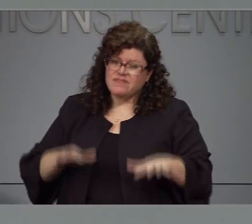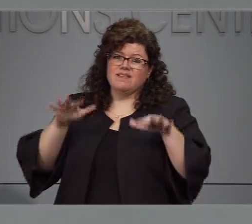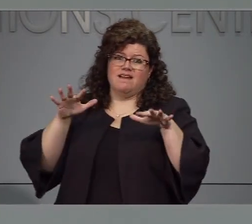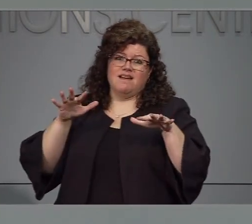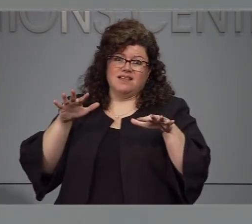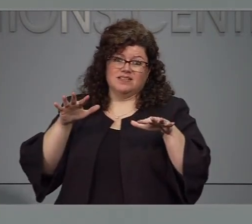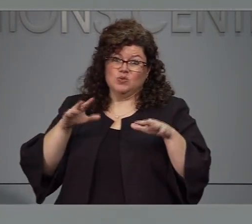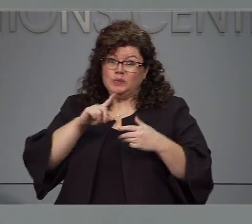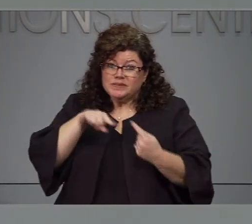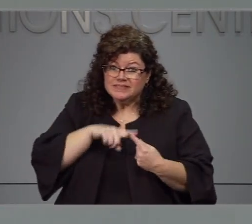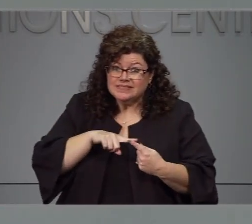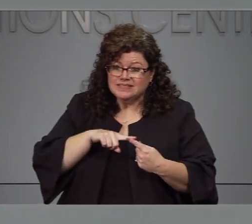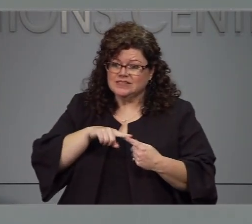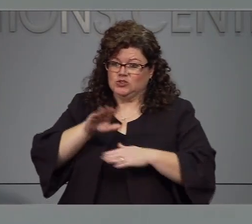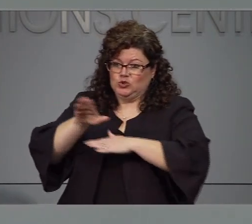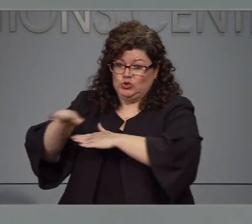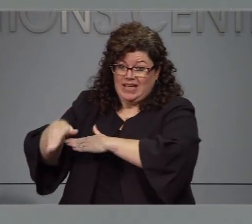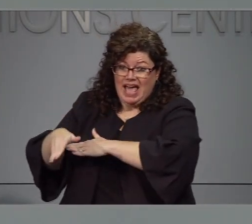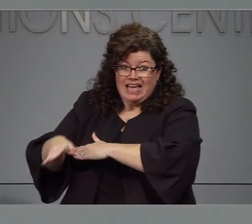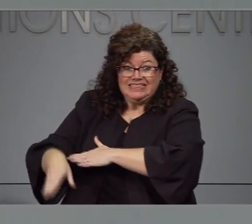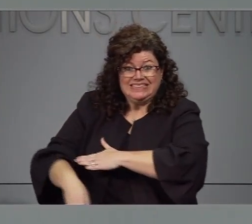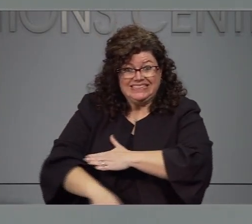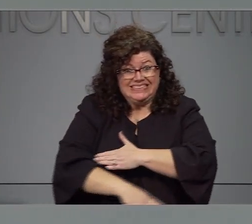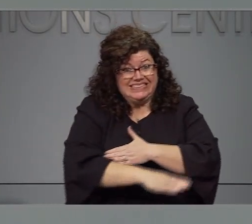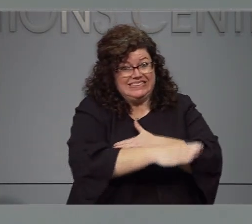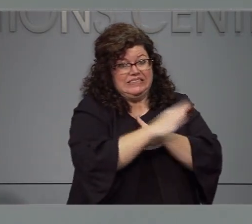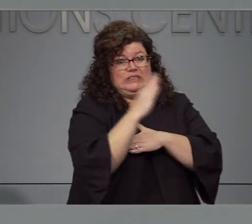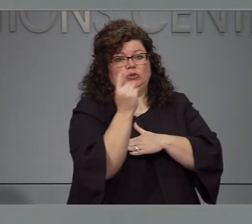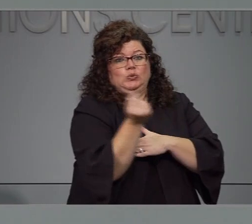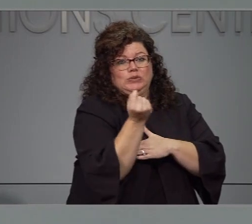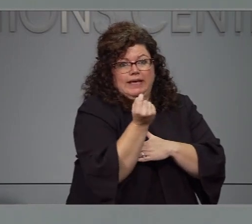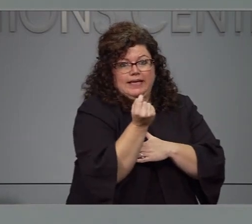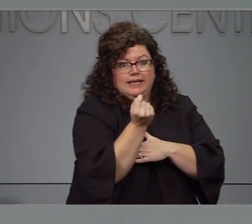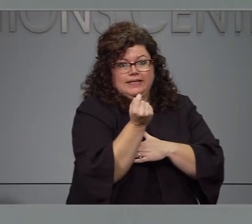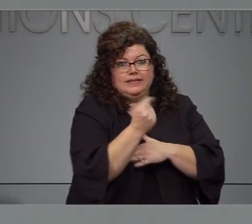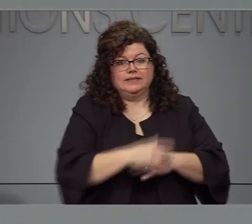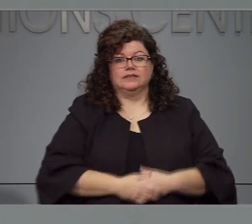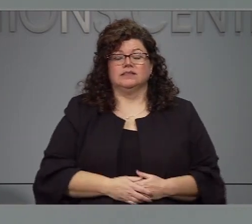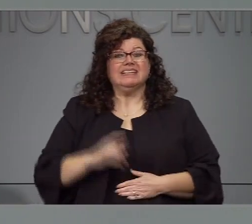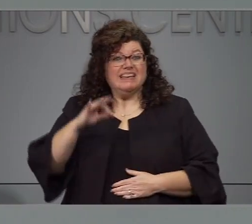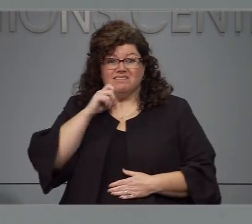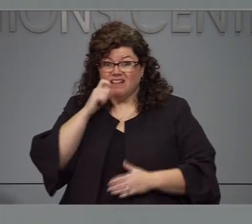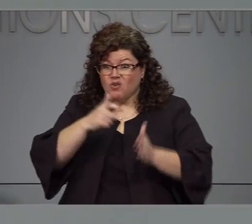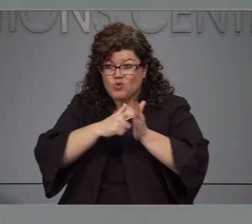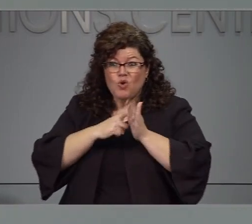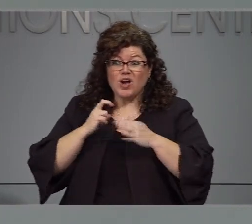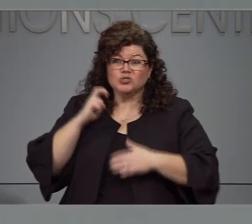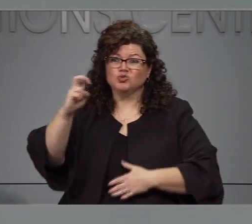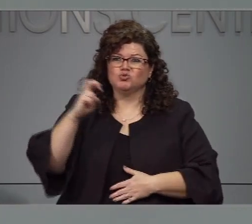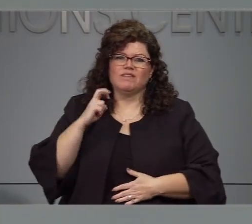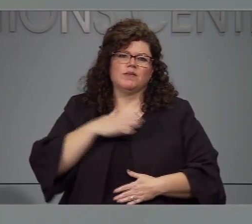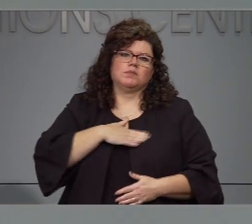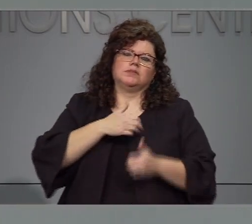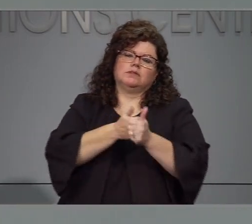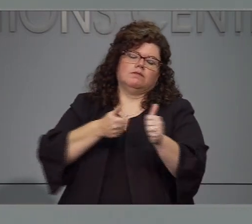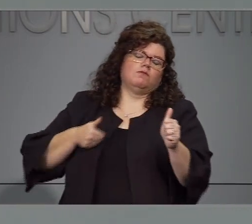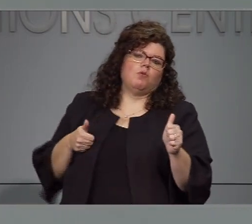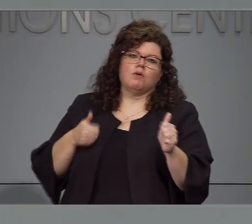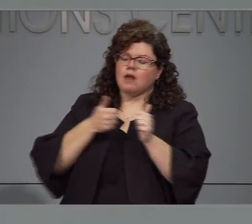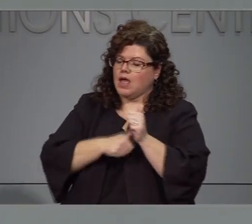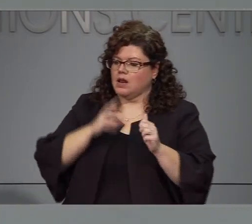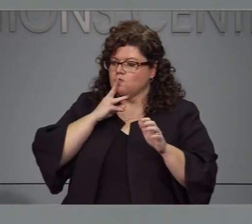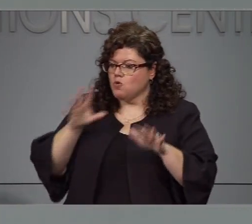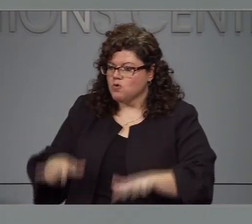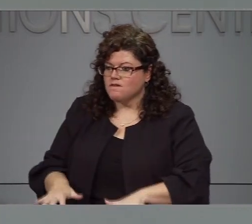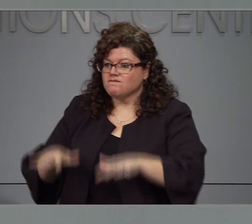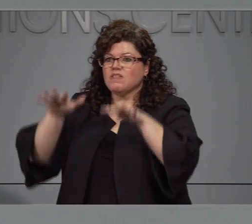late tonight and through midday Tuesday. People should avoid traveling in areas where flooding, high water, there are